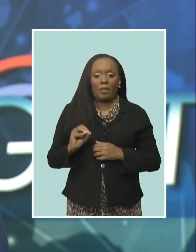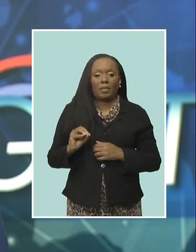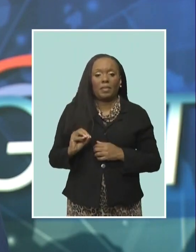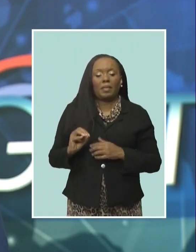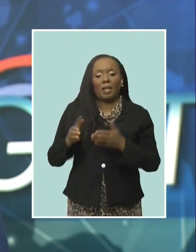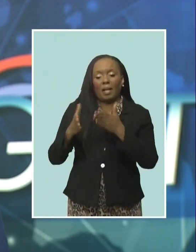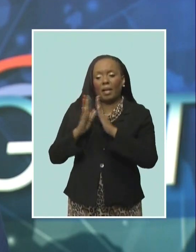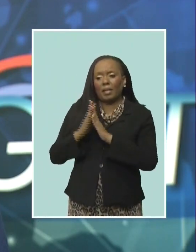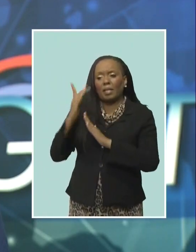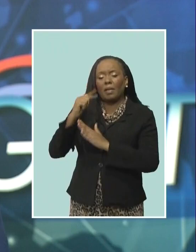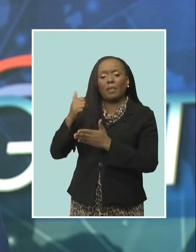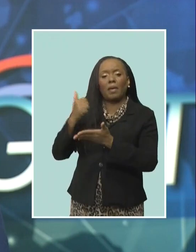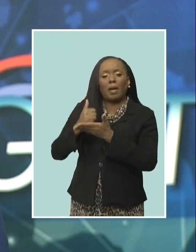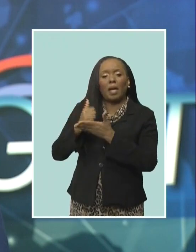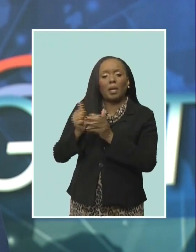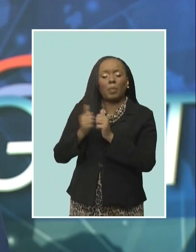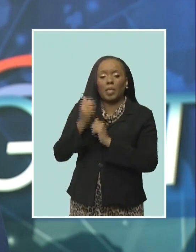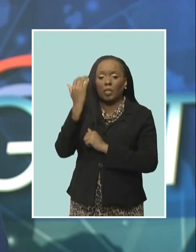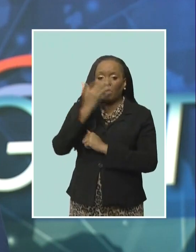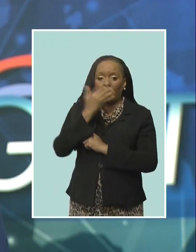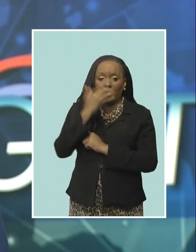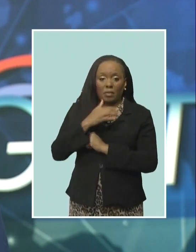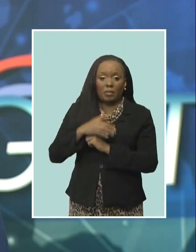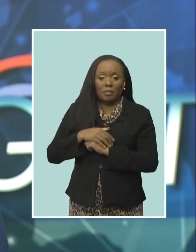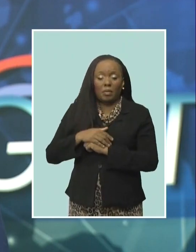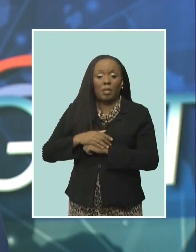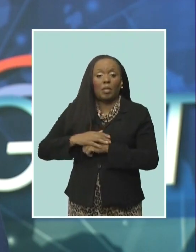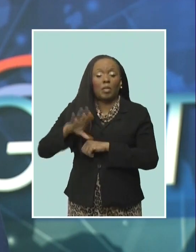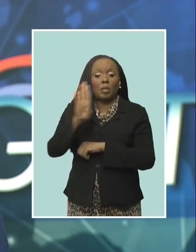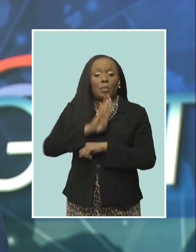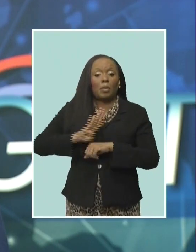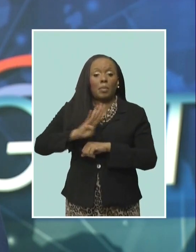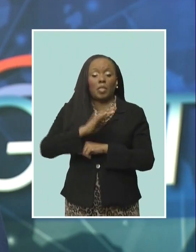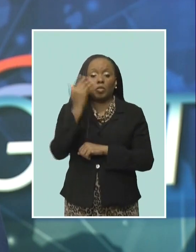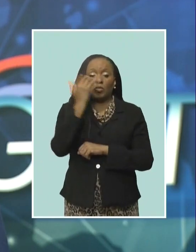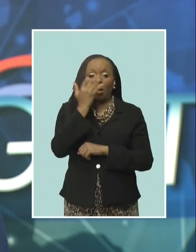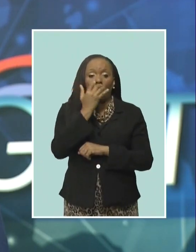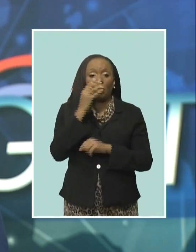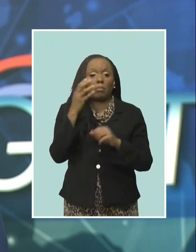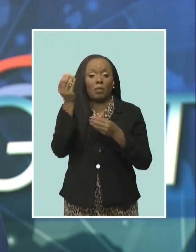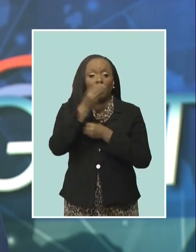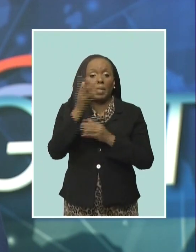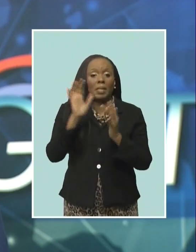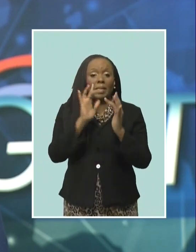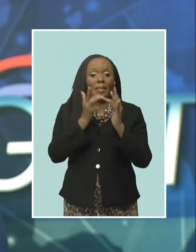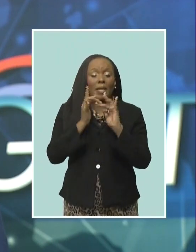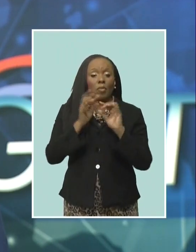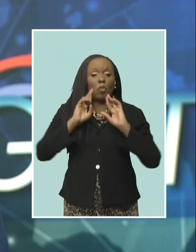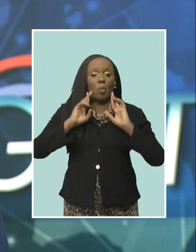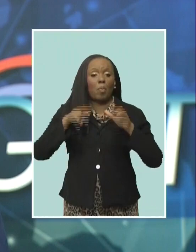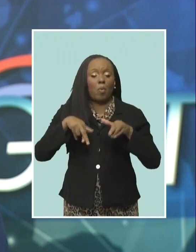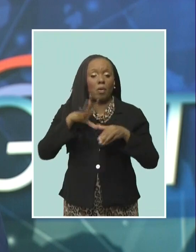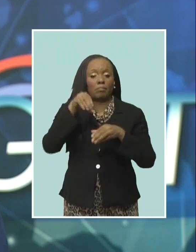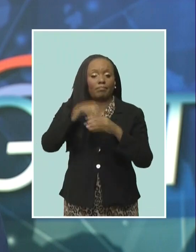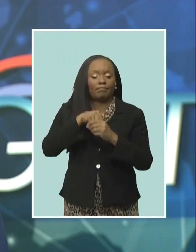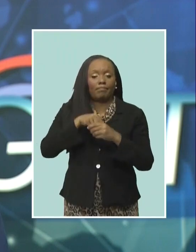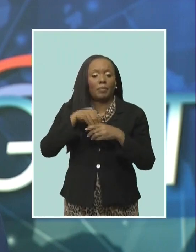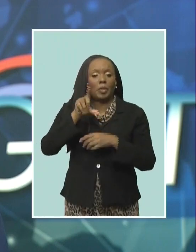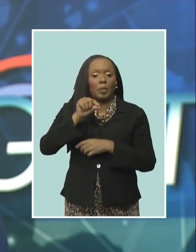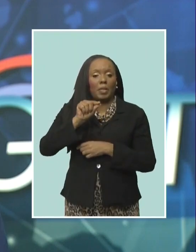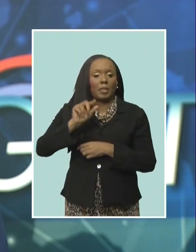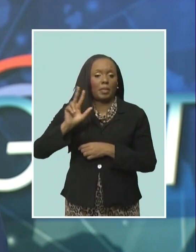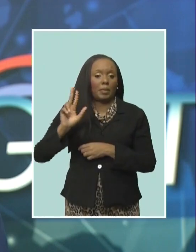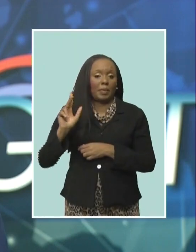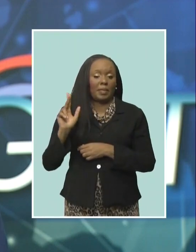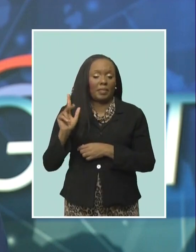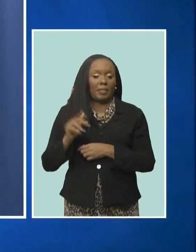seeking treatment for drug abuse. This was revealed in the Barbados Drug Information Network report for 2023. Rachel Agard has that